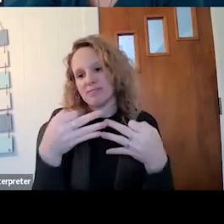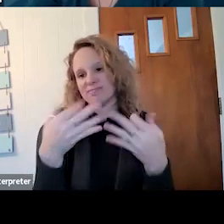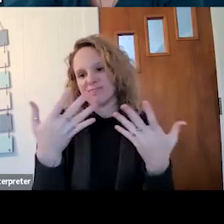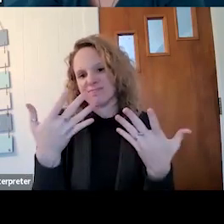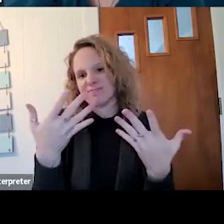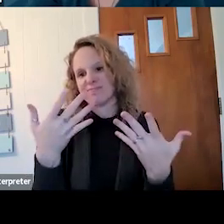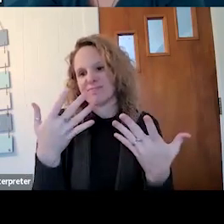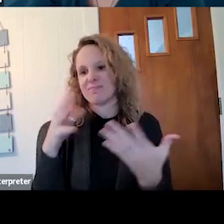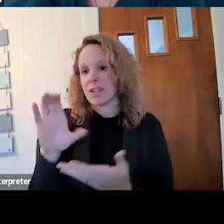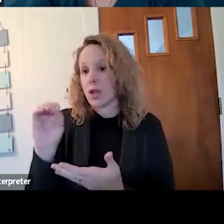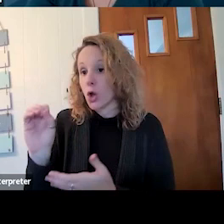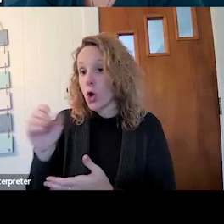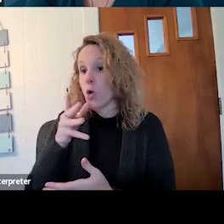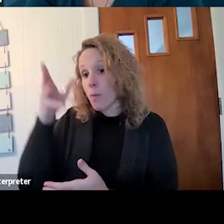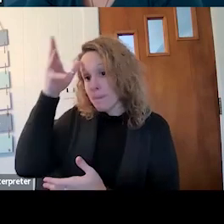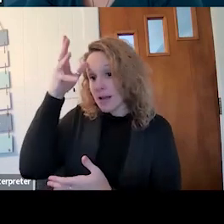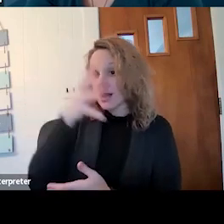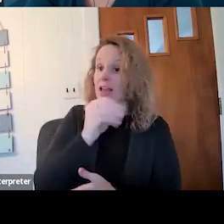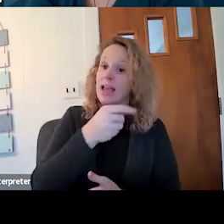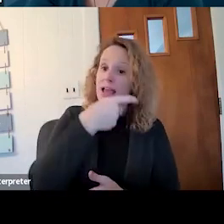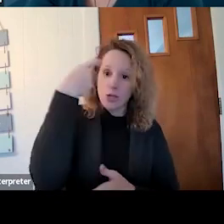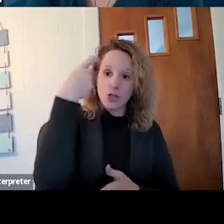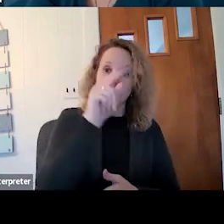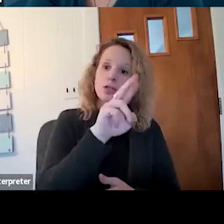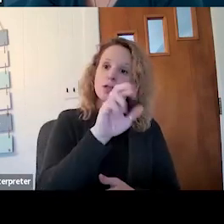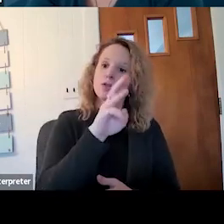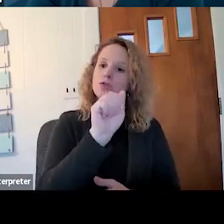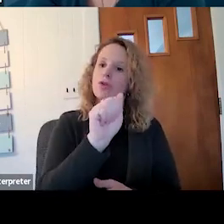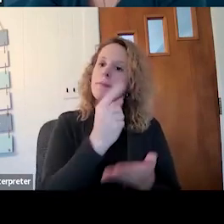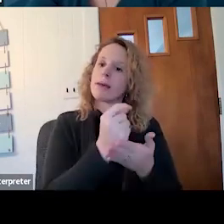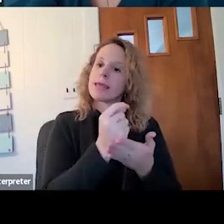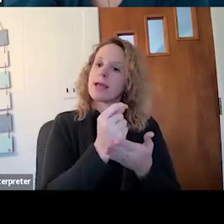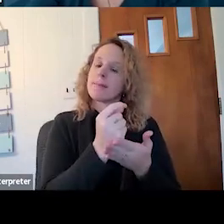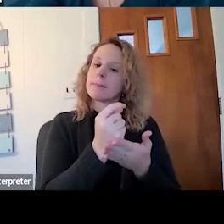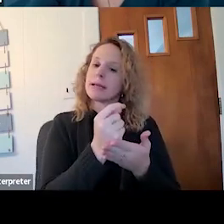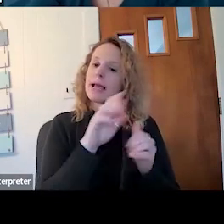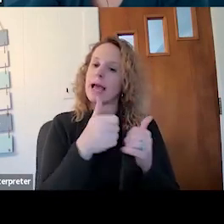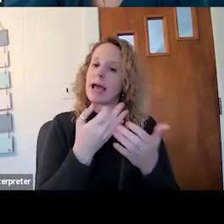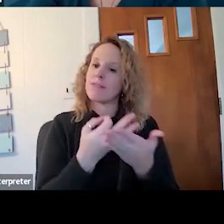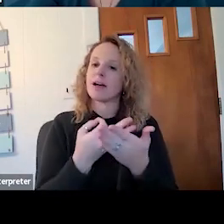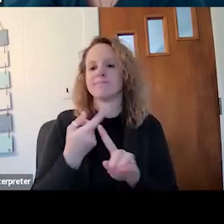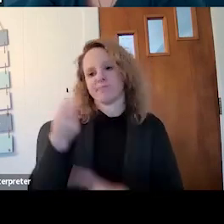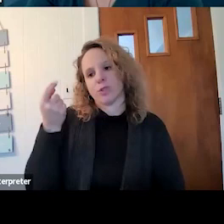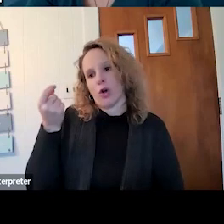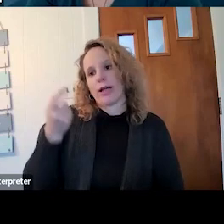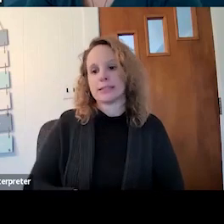and co-parenting and trauma therapy is by grants.